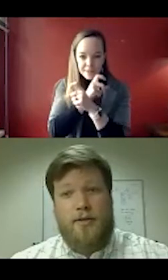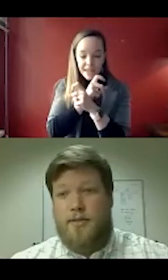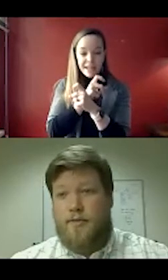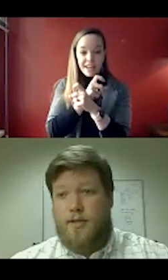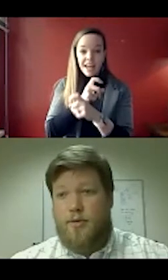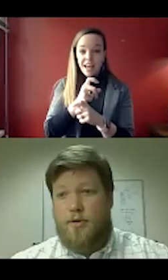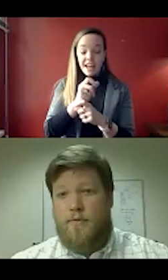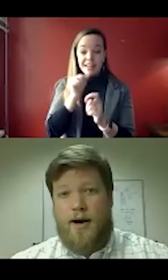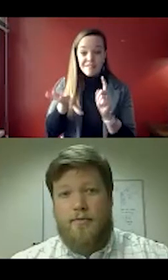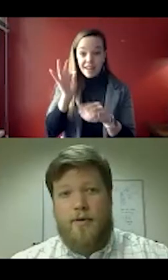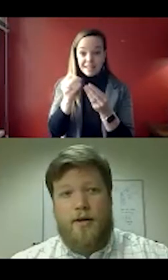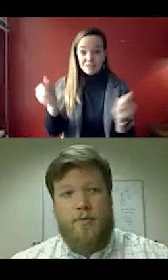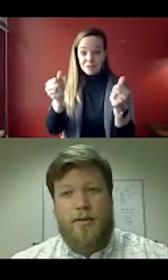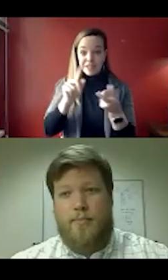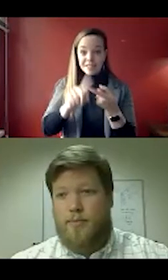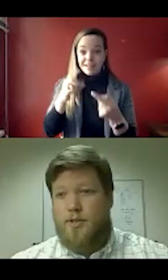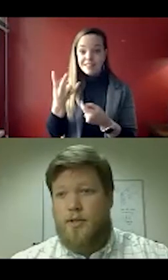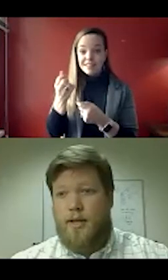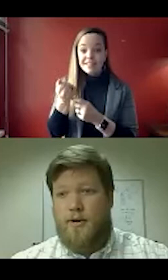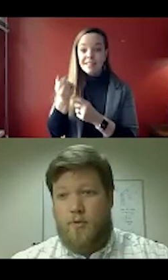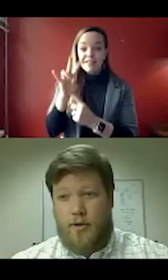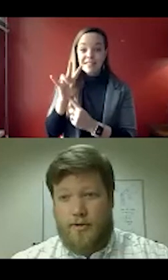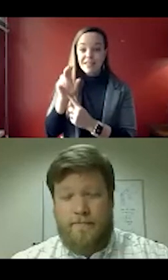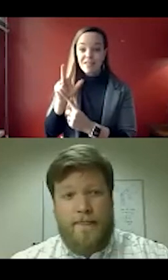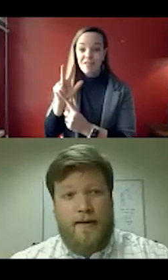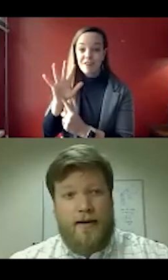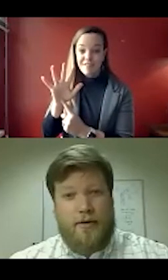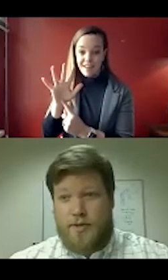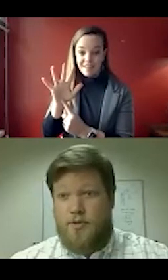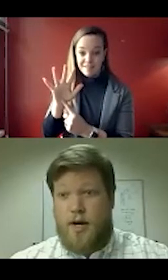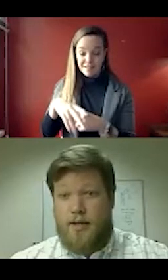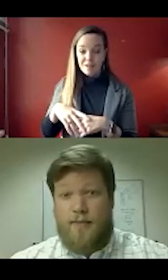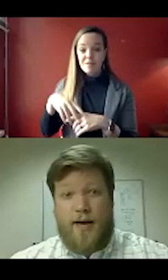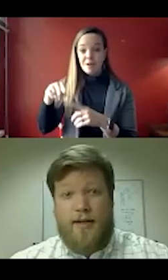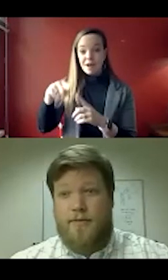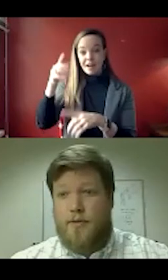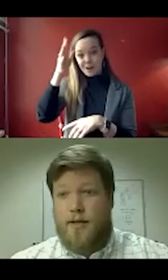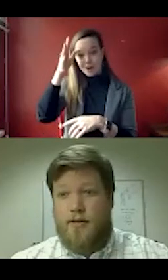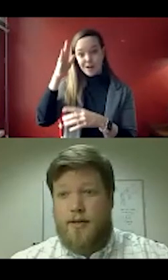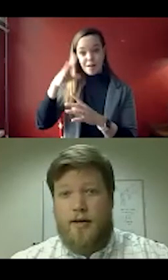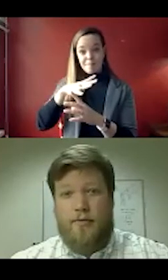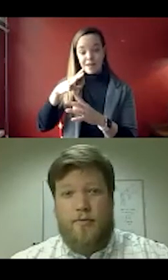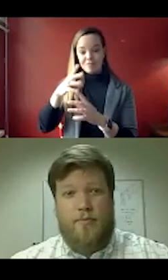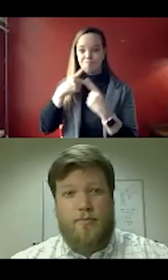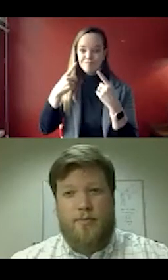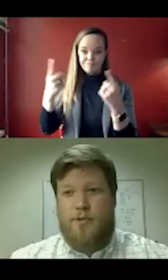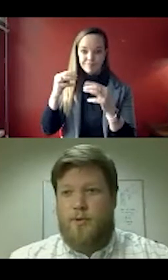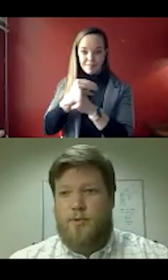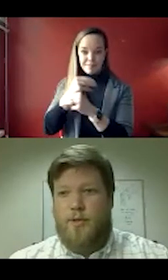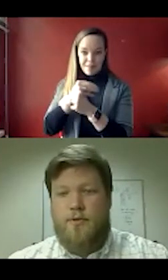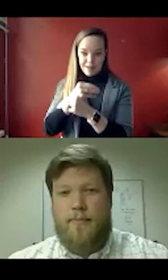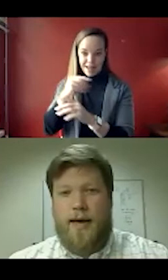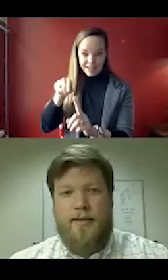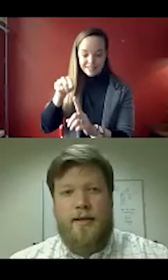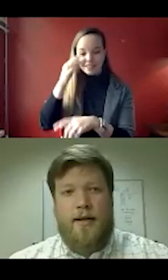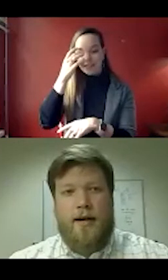until 1735 when mathematician Leonhard Euler, who's a giant in mathematics, if you're not someone who's familiar with the